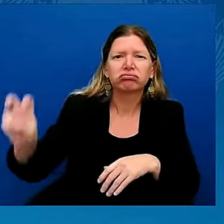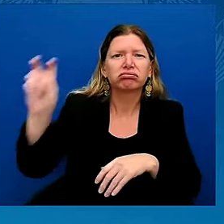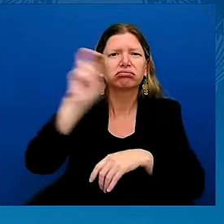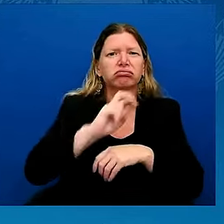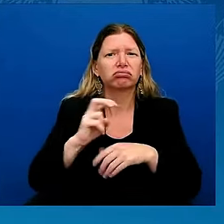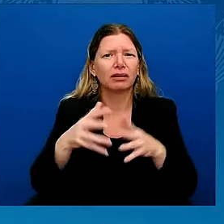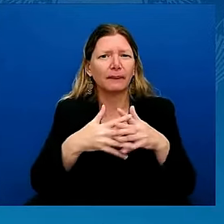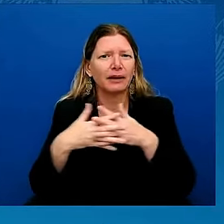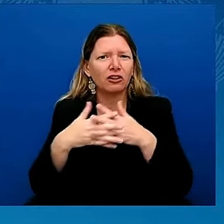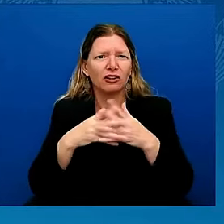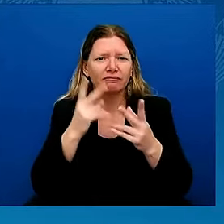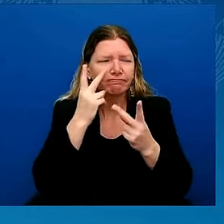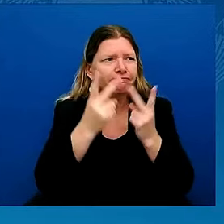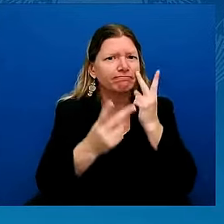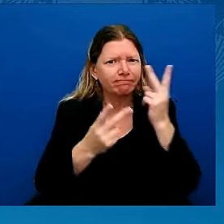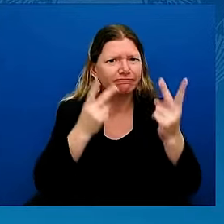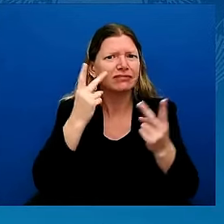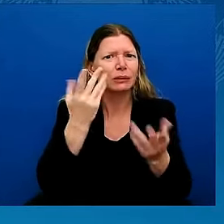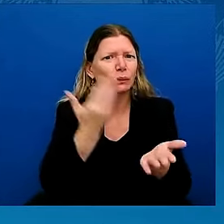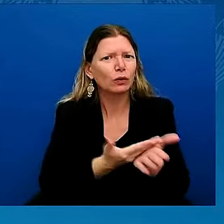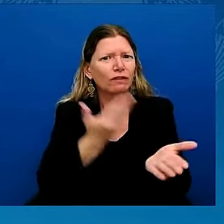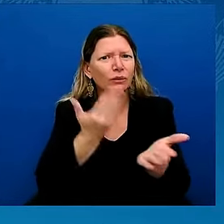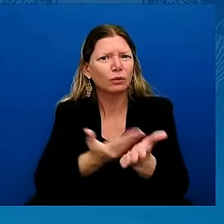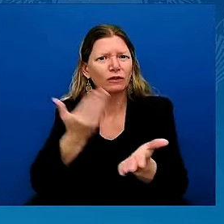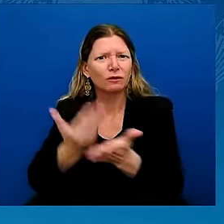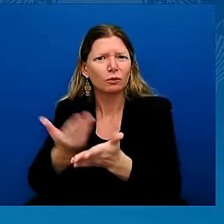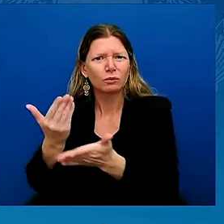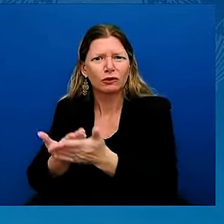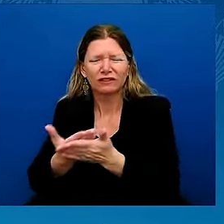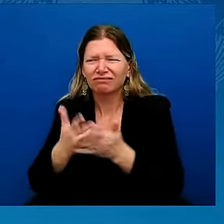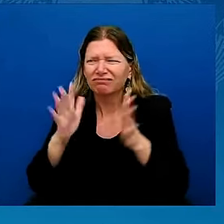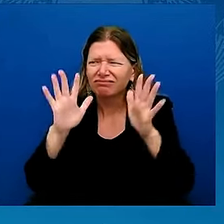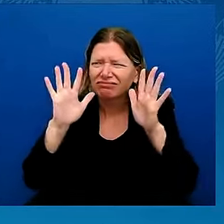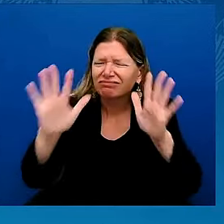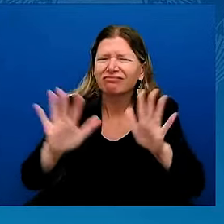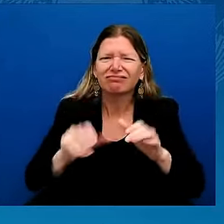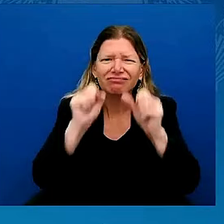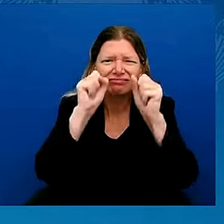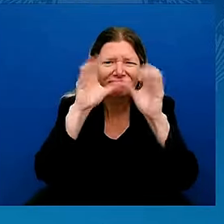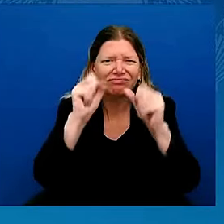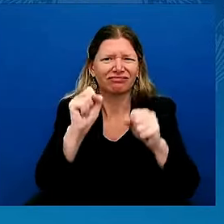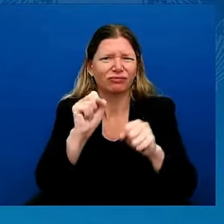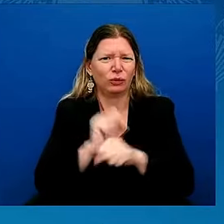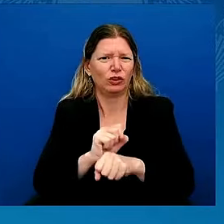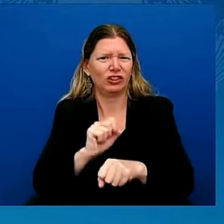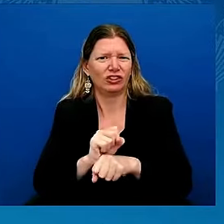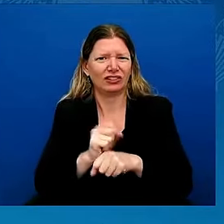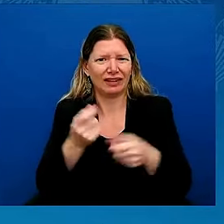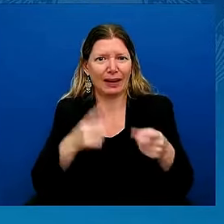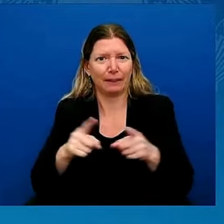because of the leaders here. We, because of our work together, have finally given Medicare the power